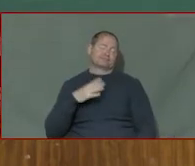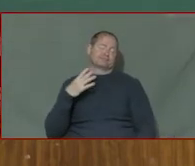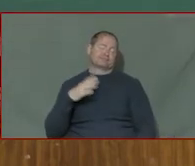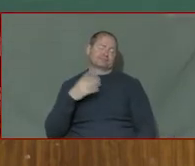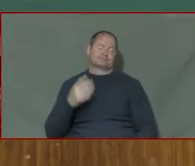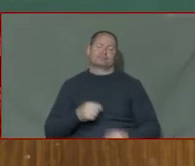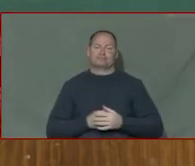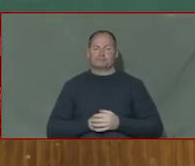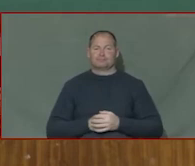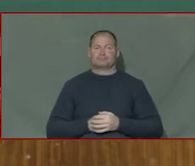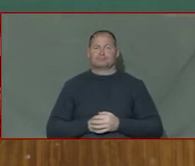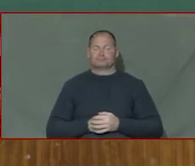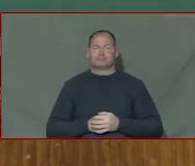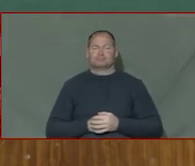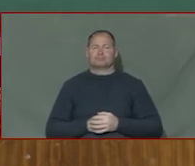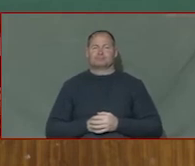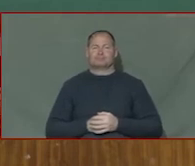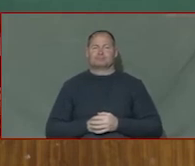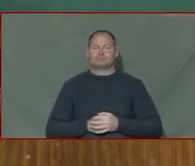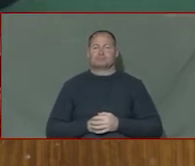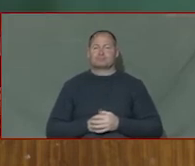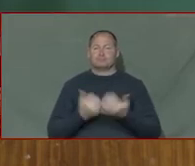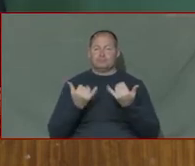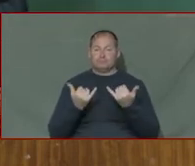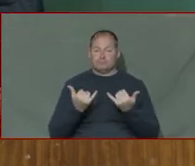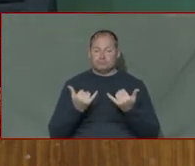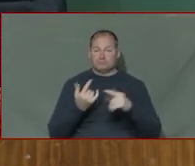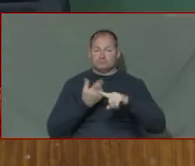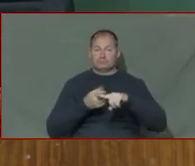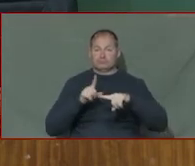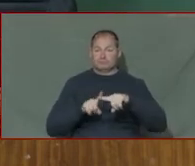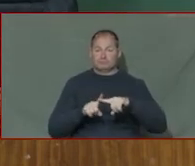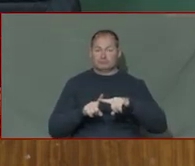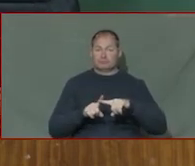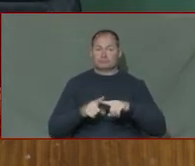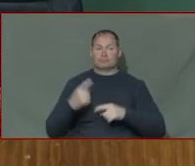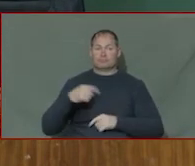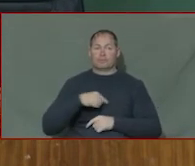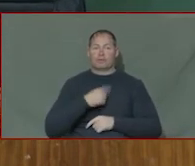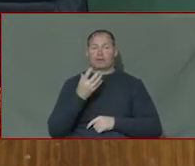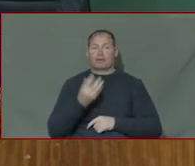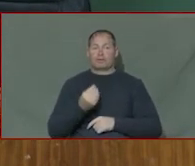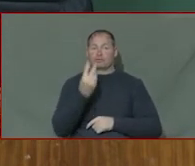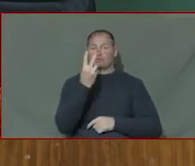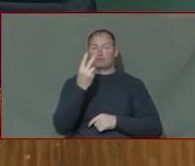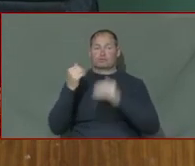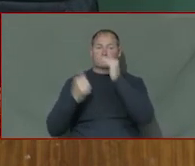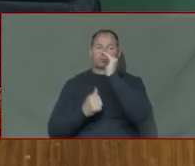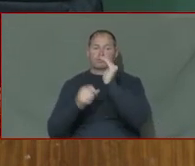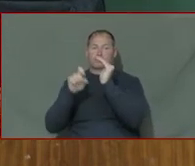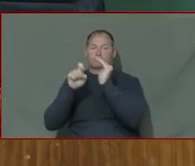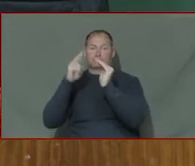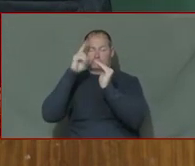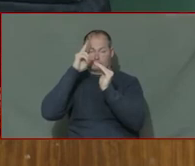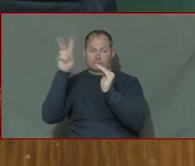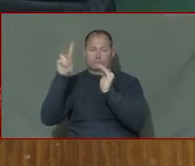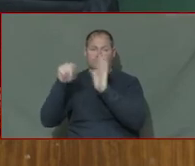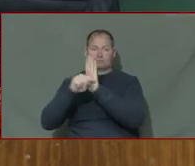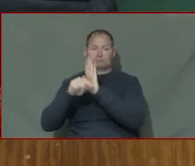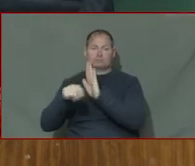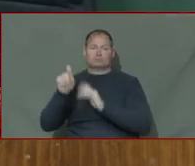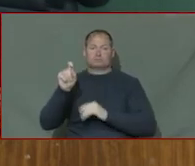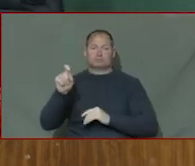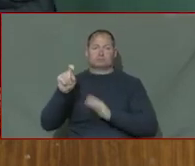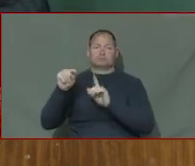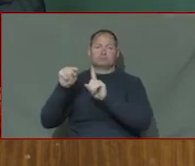here. Right, in this case, if I've got 2 brackets, x squared minus 2x plus 1 equal